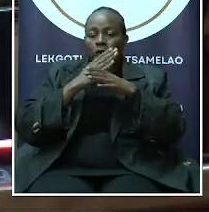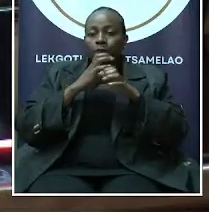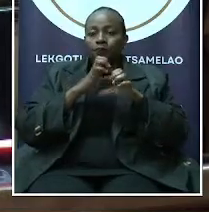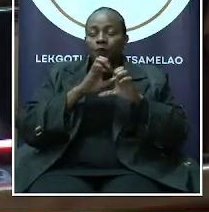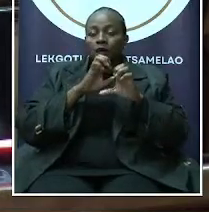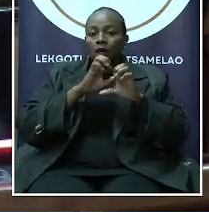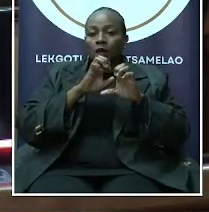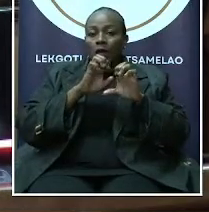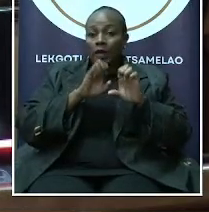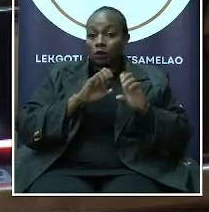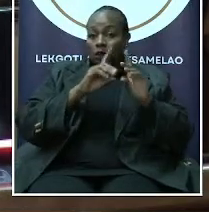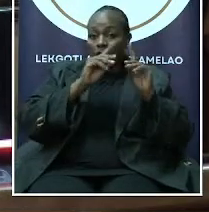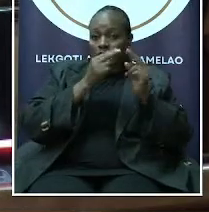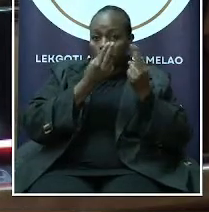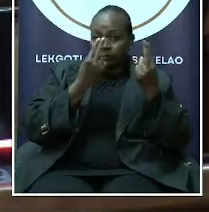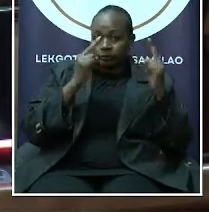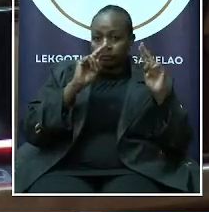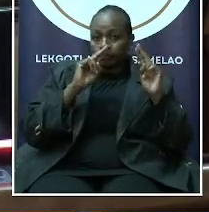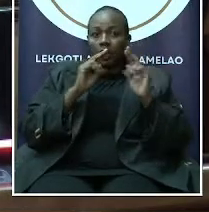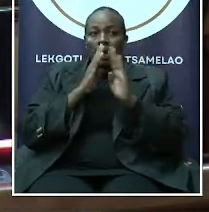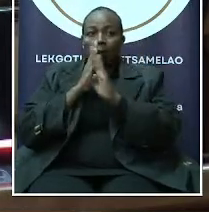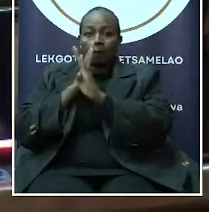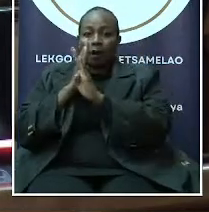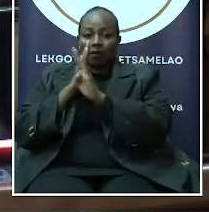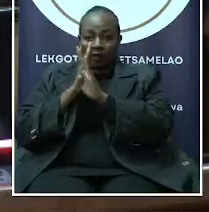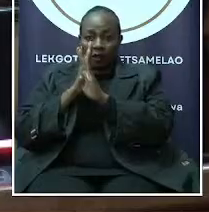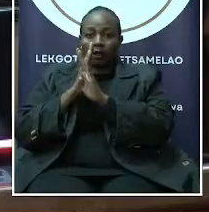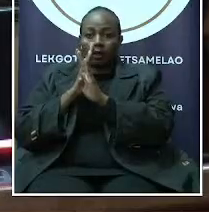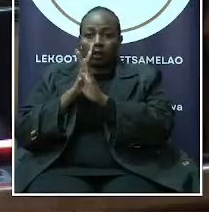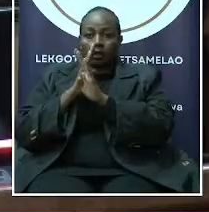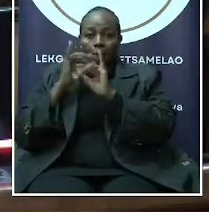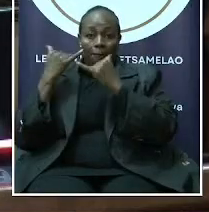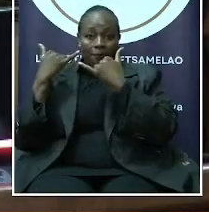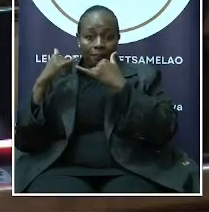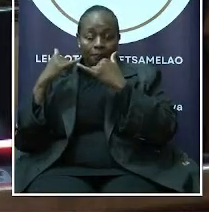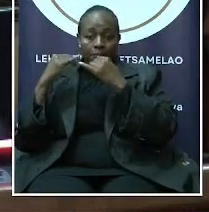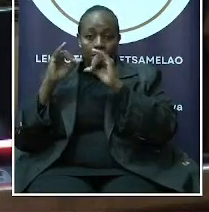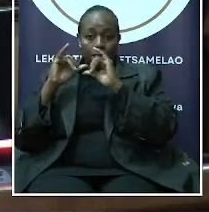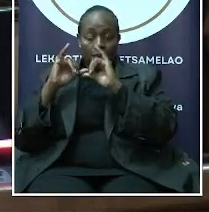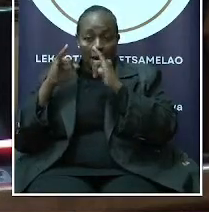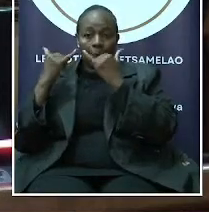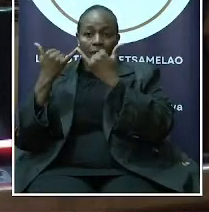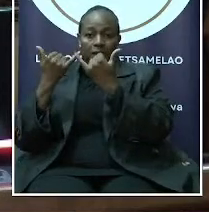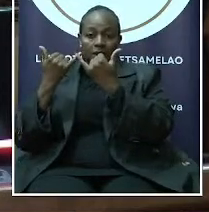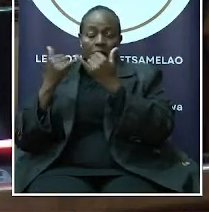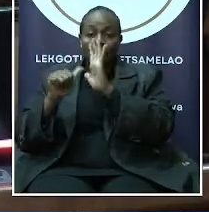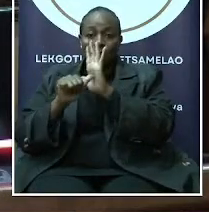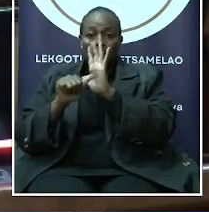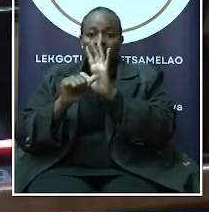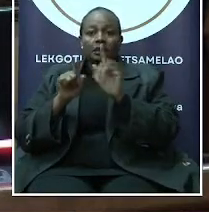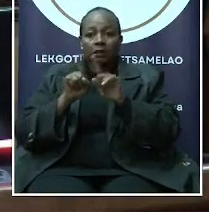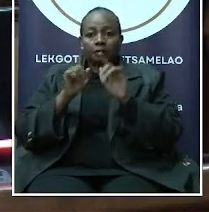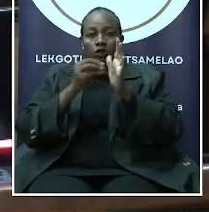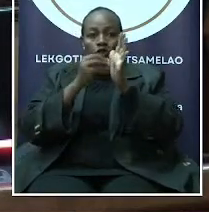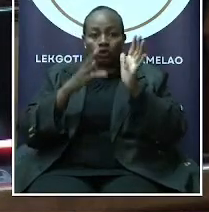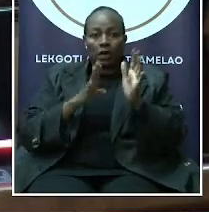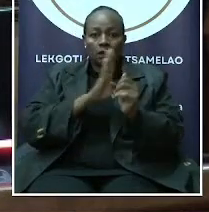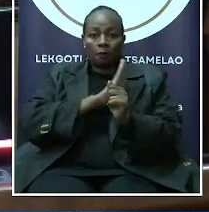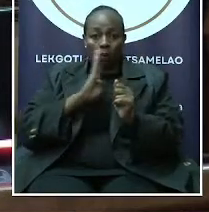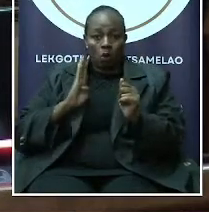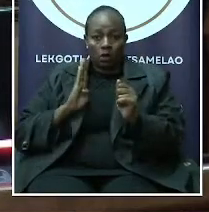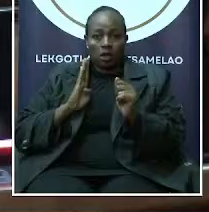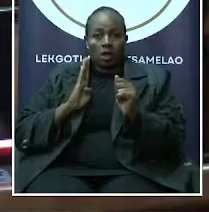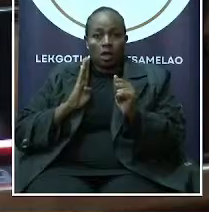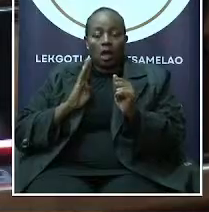educational institutions, and private sectors, which is very important in this regard, and student bodies, which I